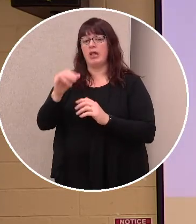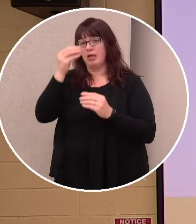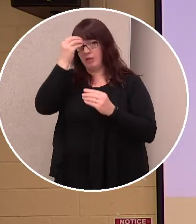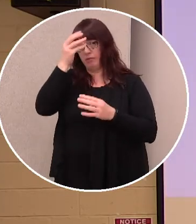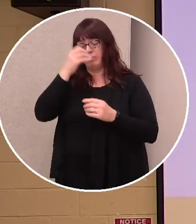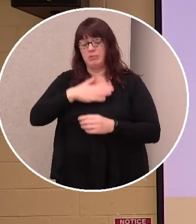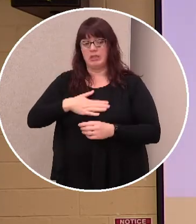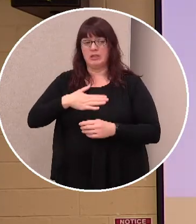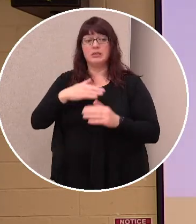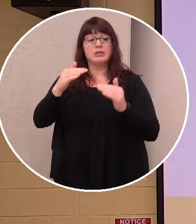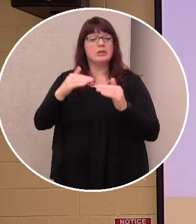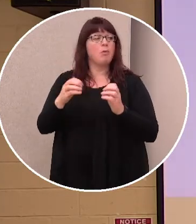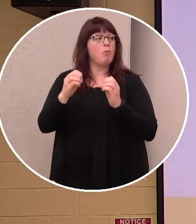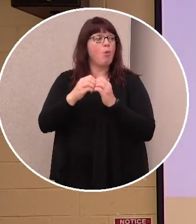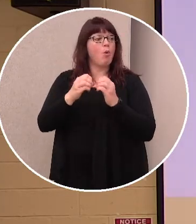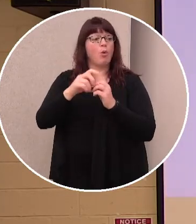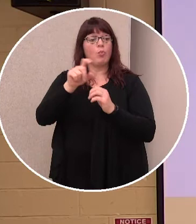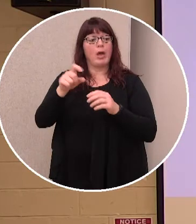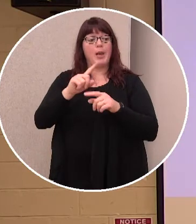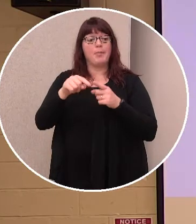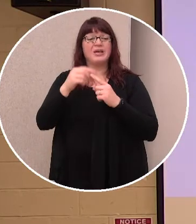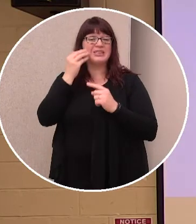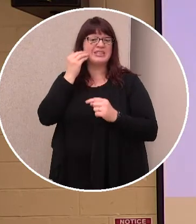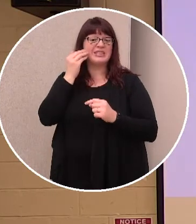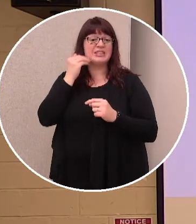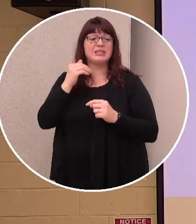questions associated with the Director's report?